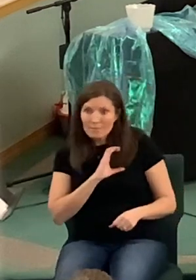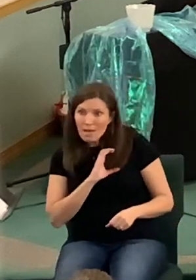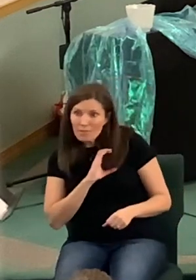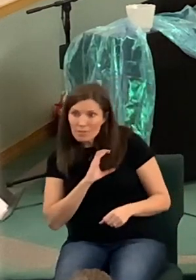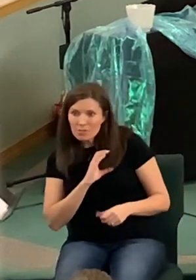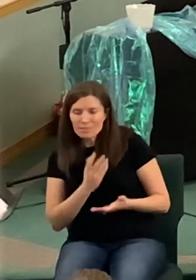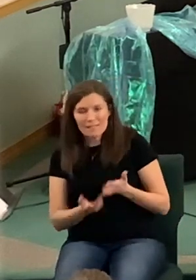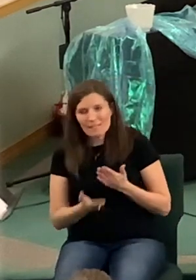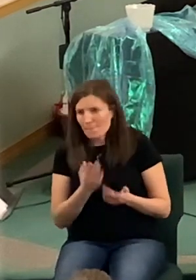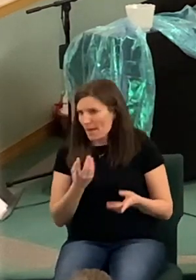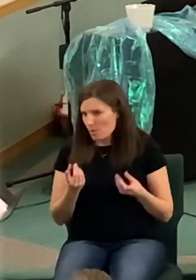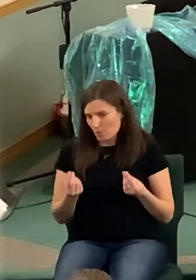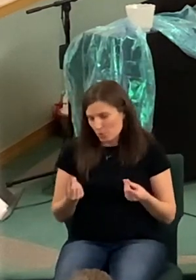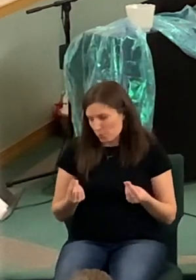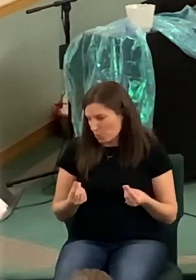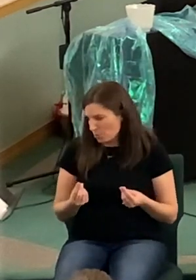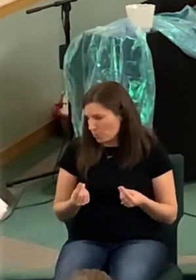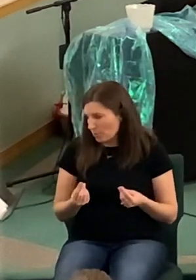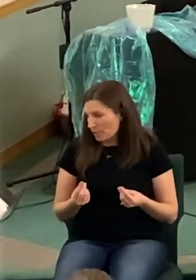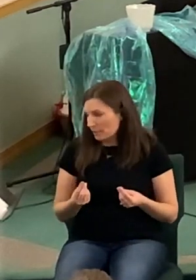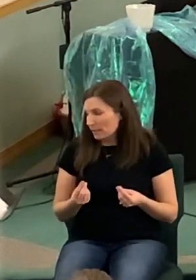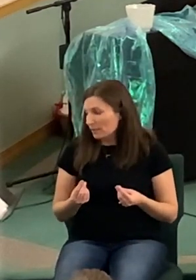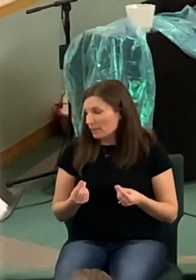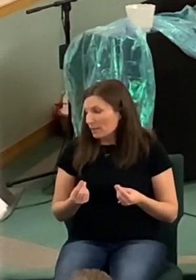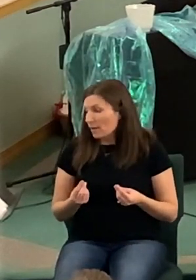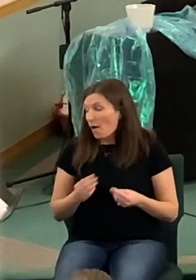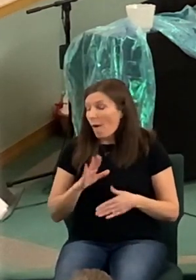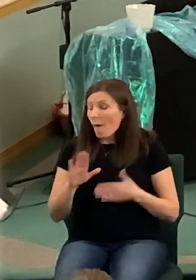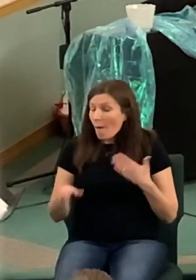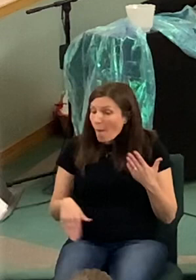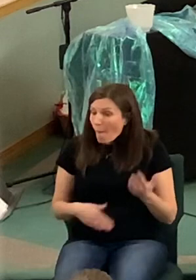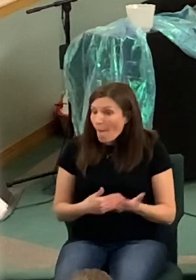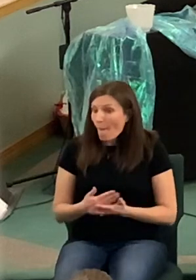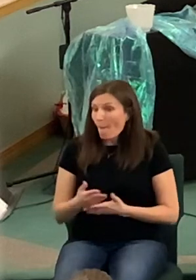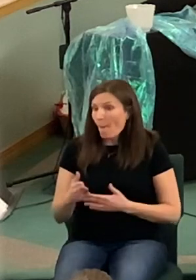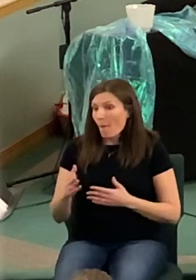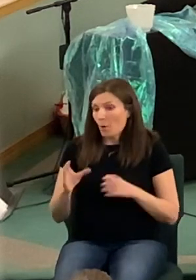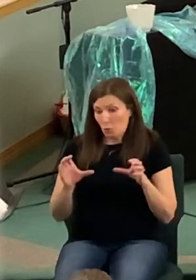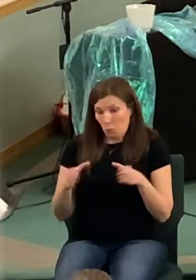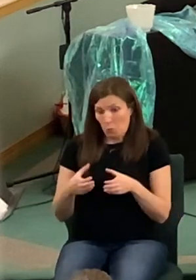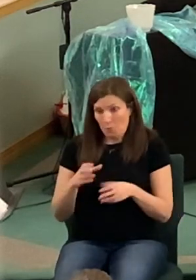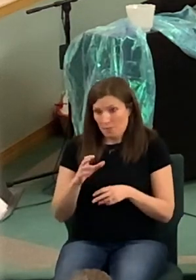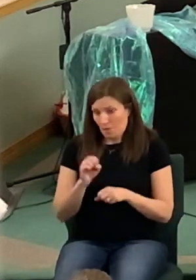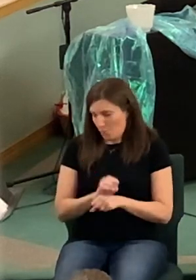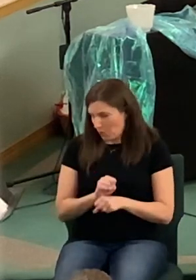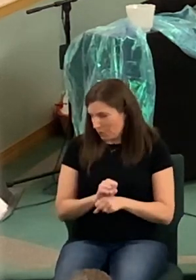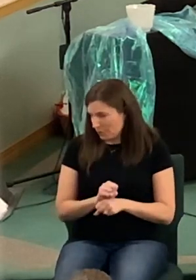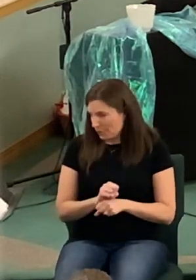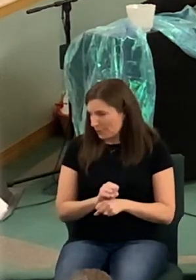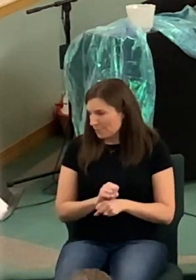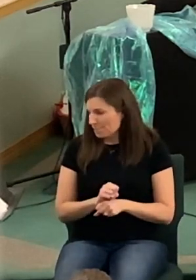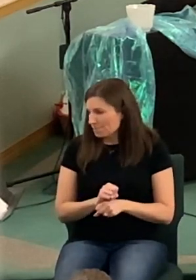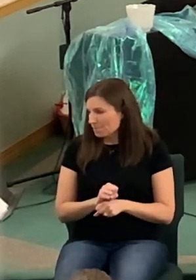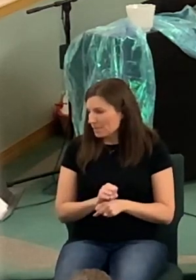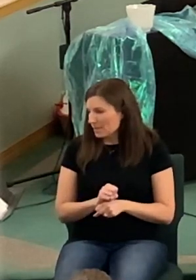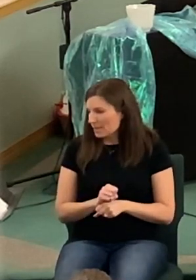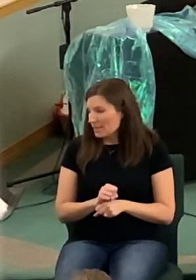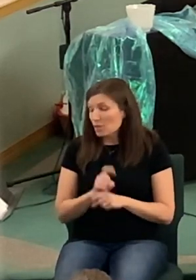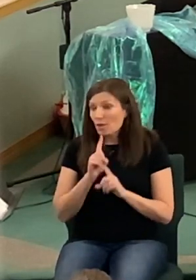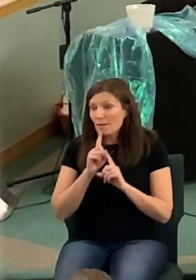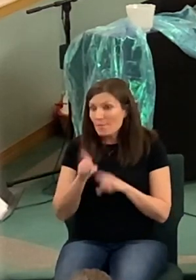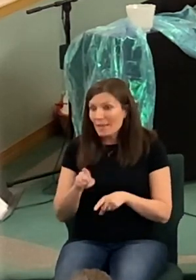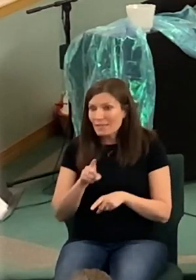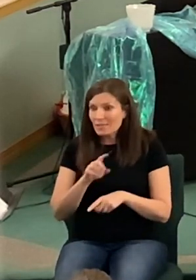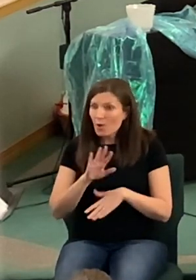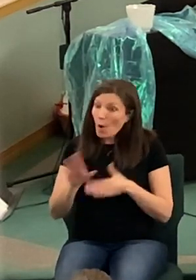officers. Whatever you do. This is all groups of workers. These are commands for all people